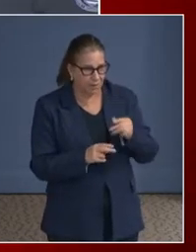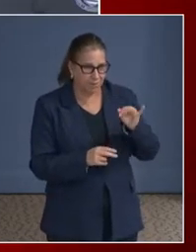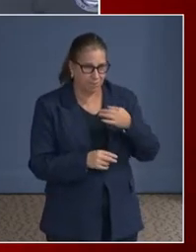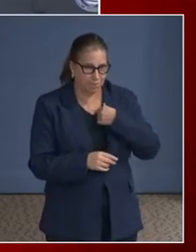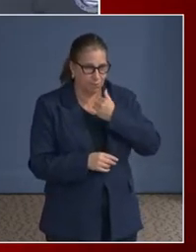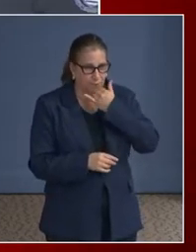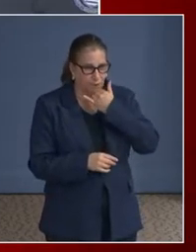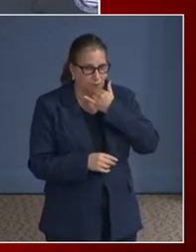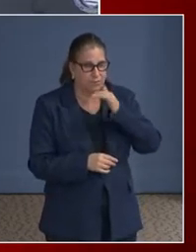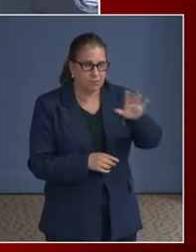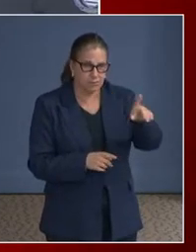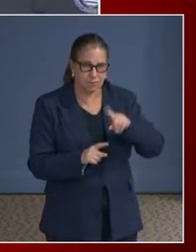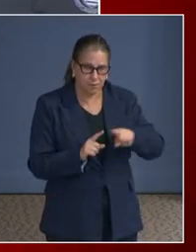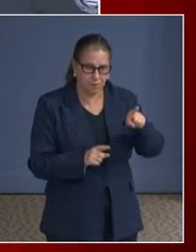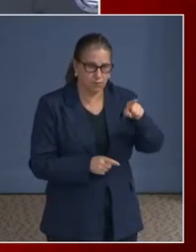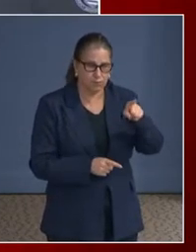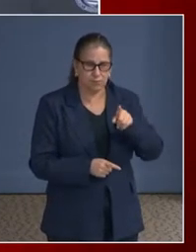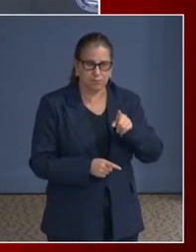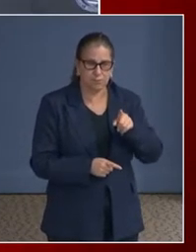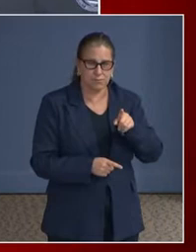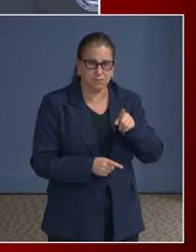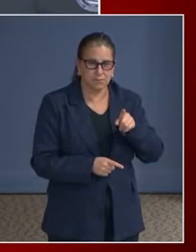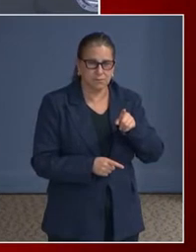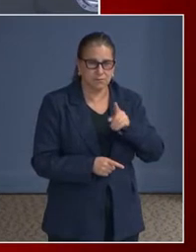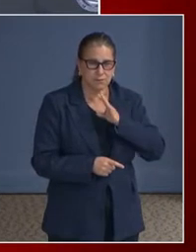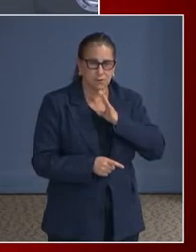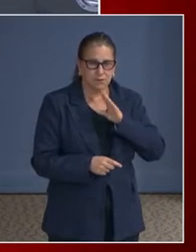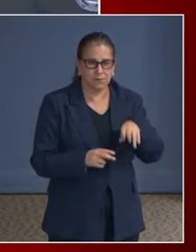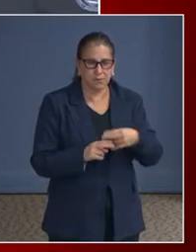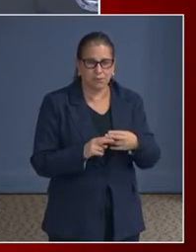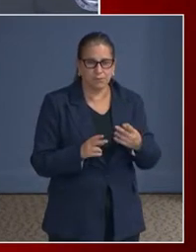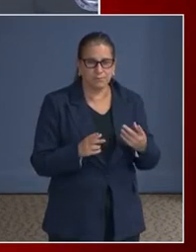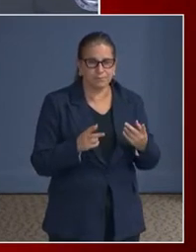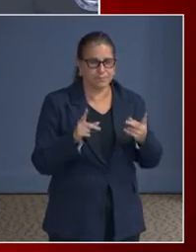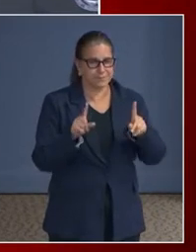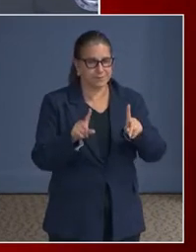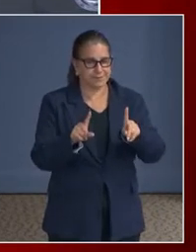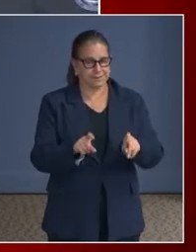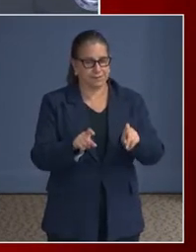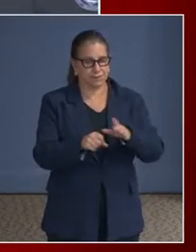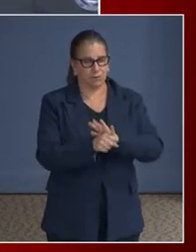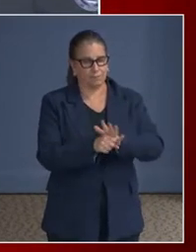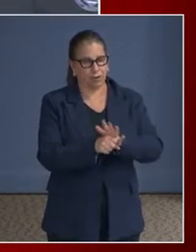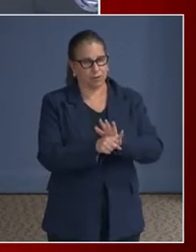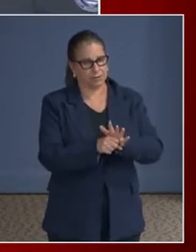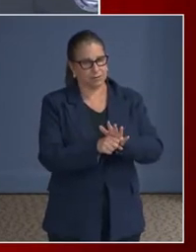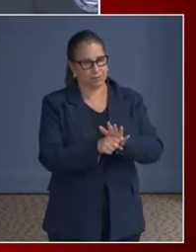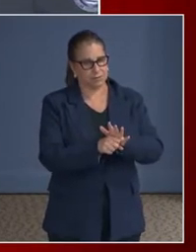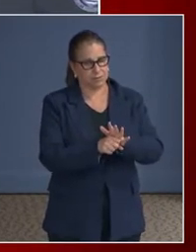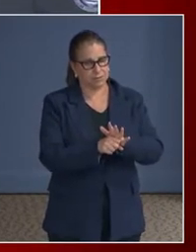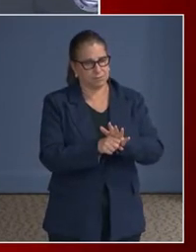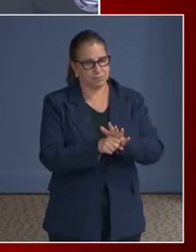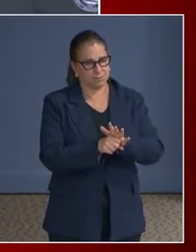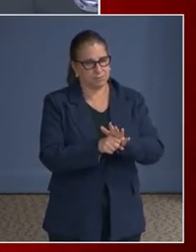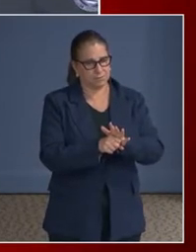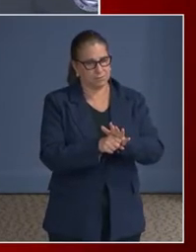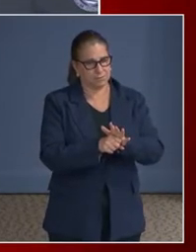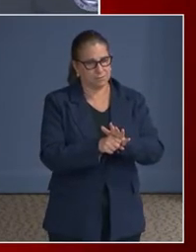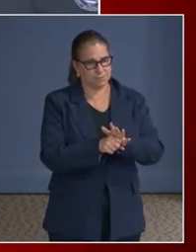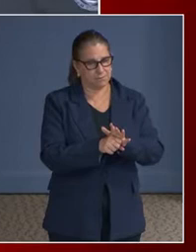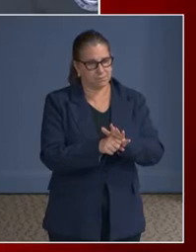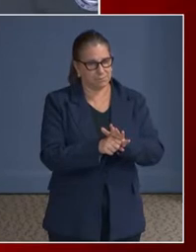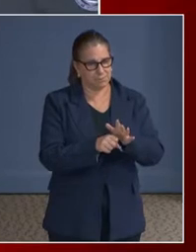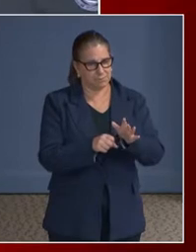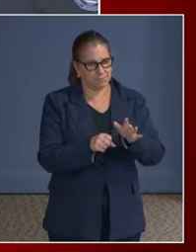question, is the ability to detect COVID or levels of SARS-CoV-2 virus